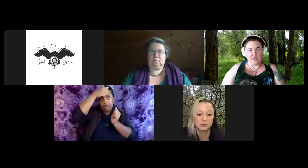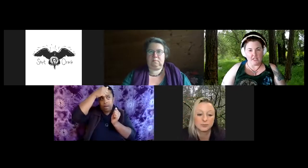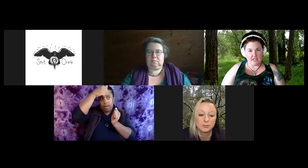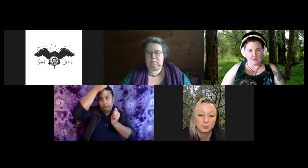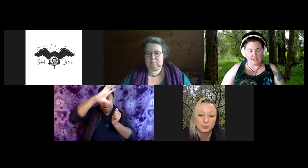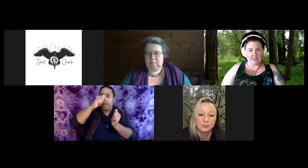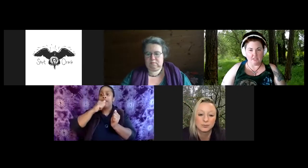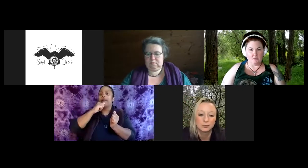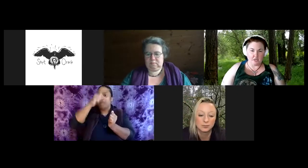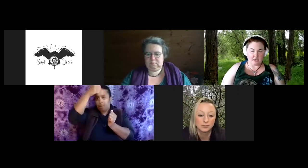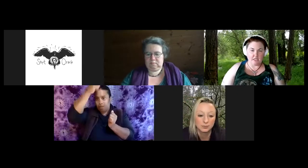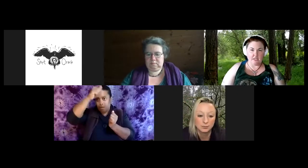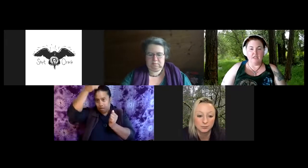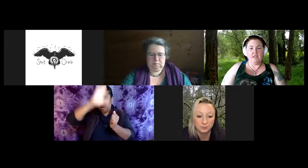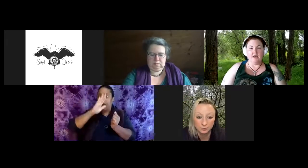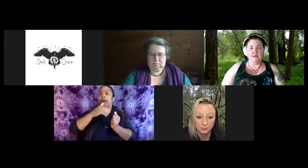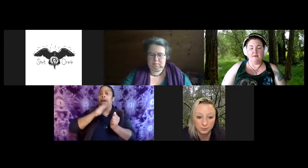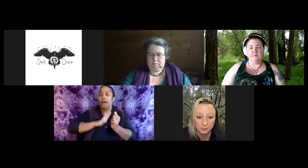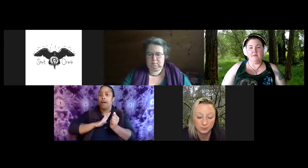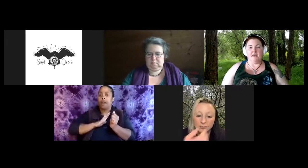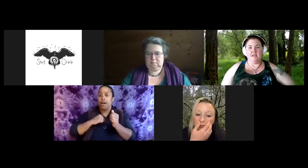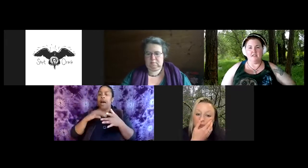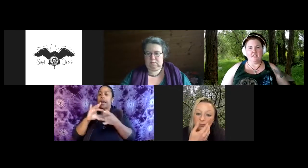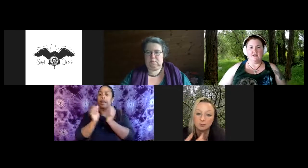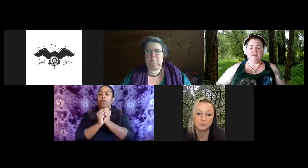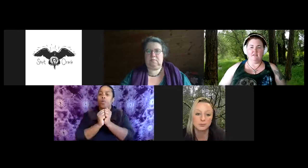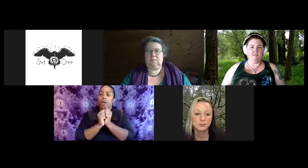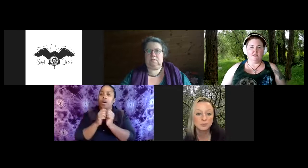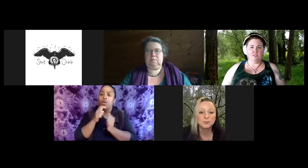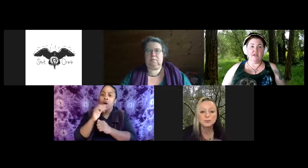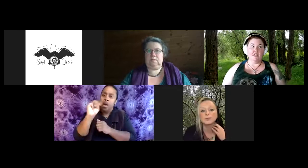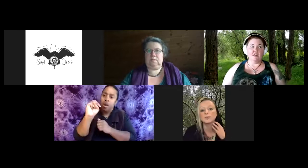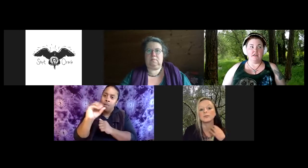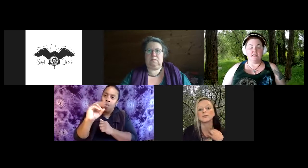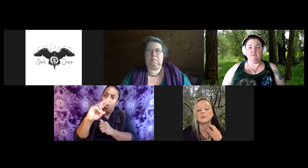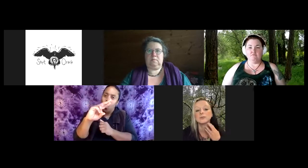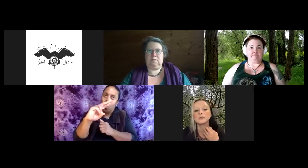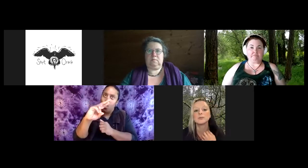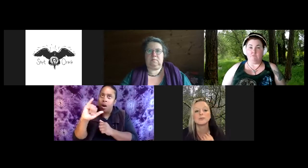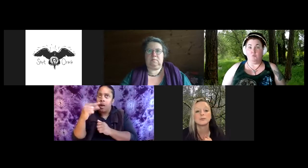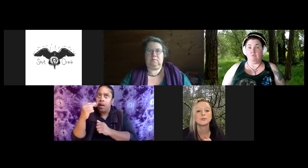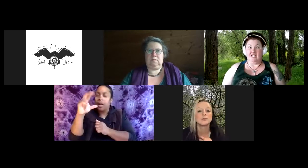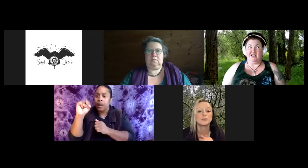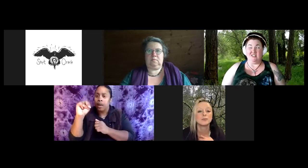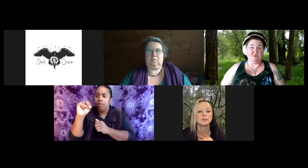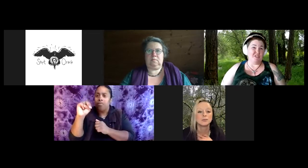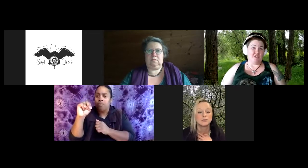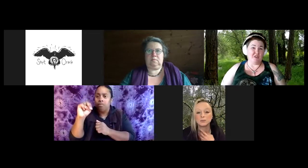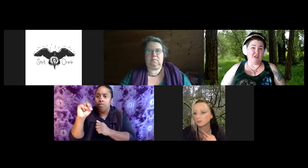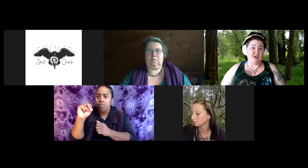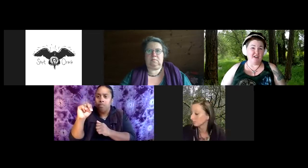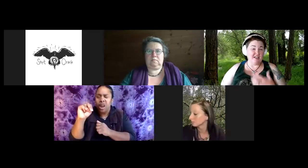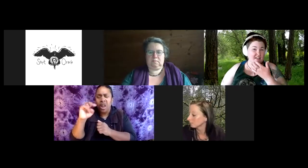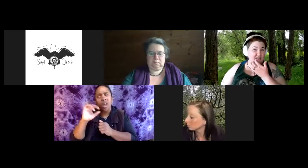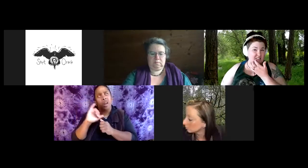very regularly connect with is the Morgan. And then depending on honestly what